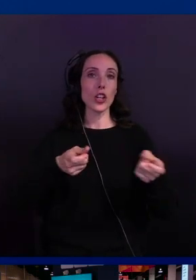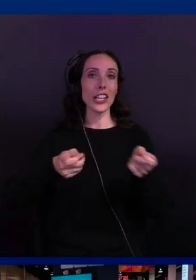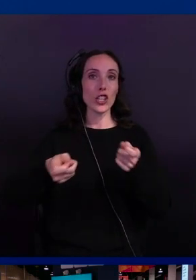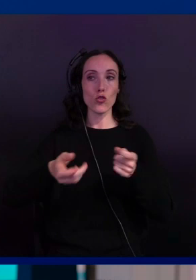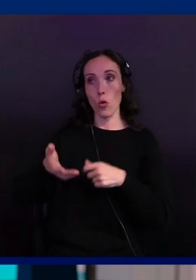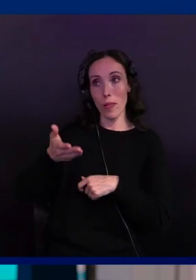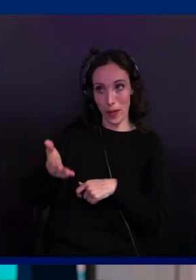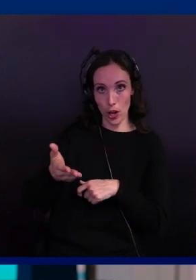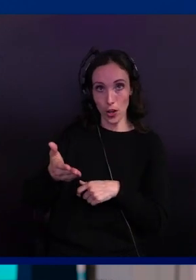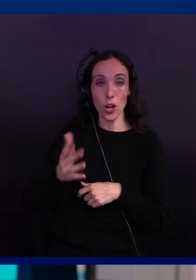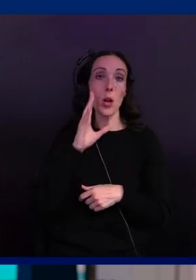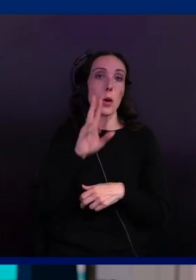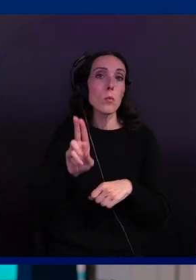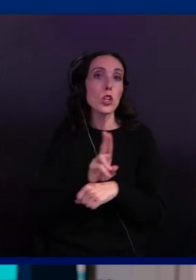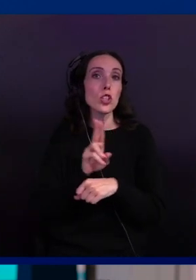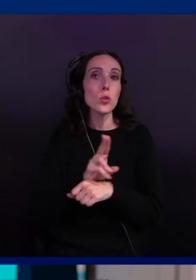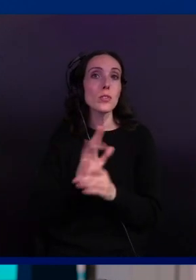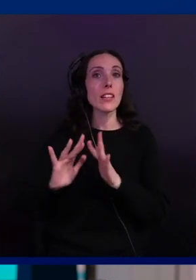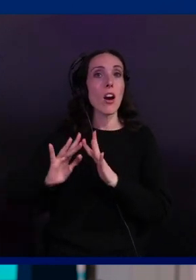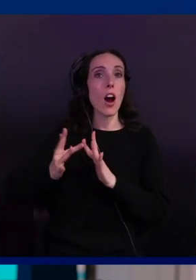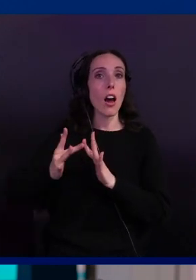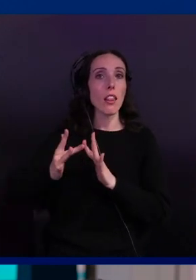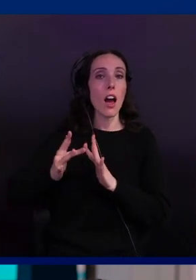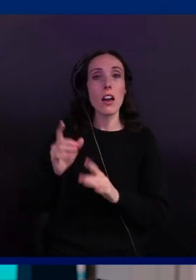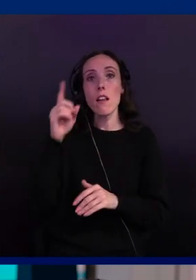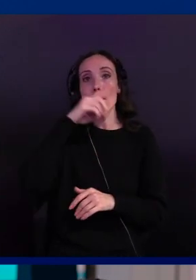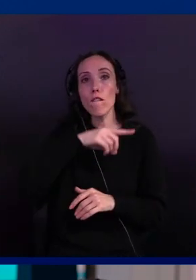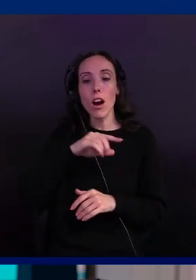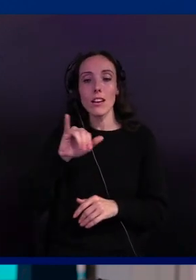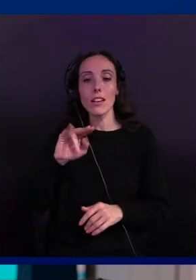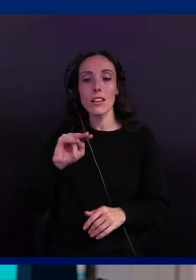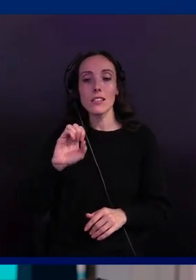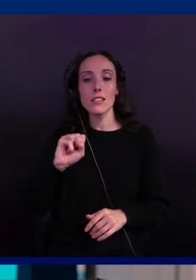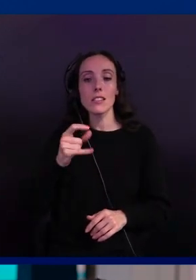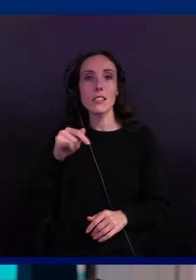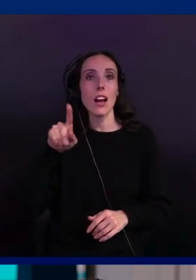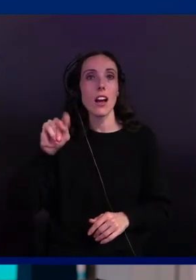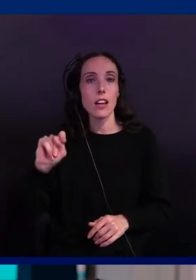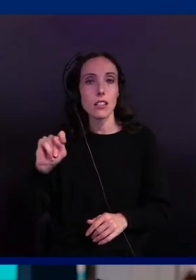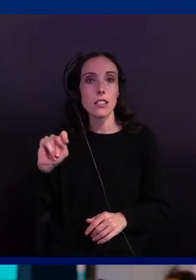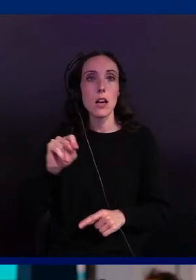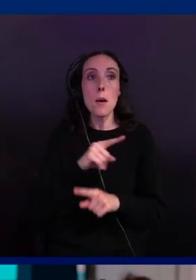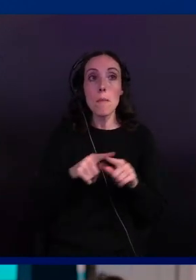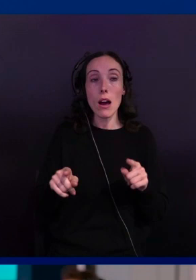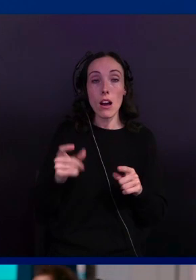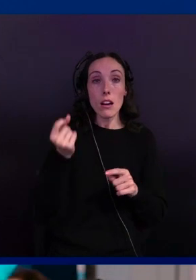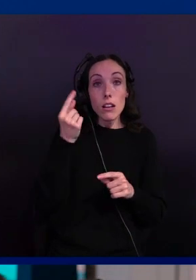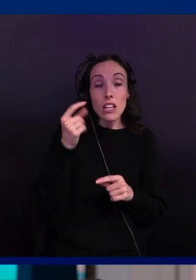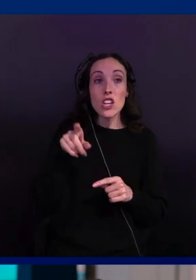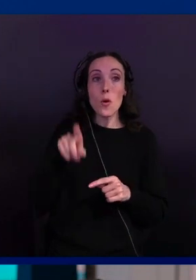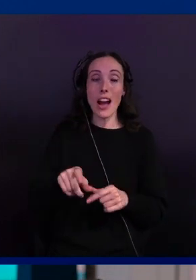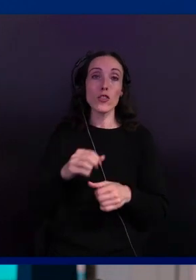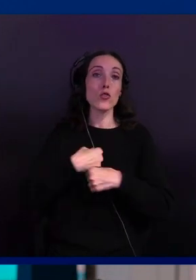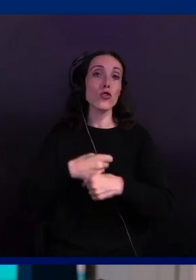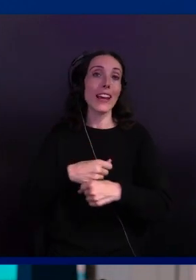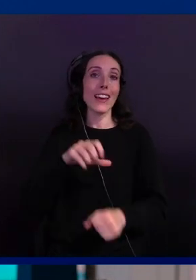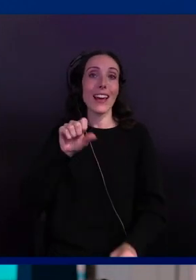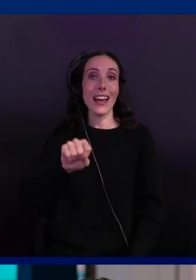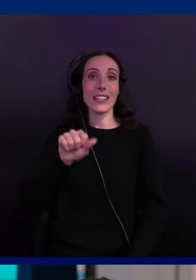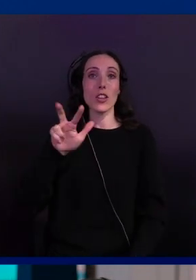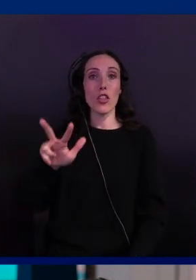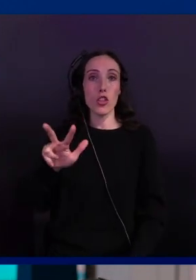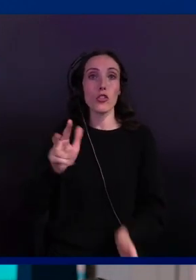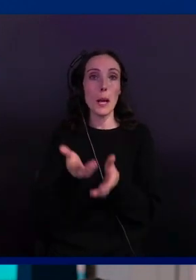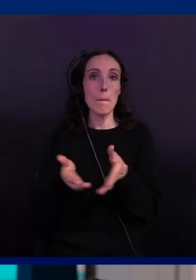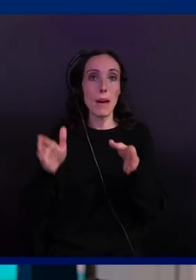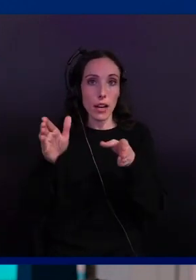That is where we are going to use the online fraud insight. The next step is you have to create a Amazon S3 bucket where we are going